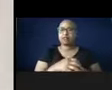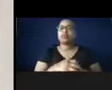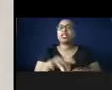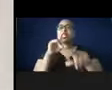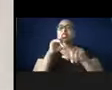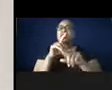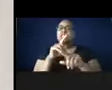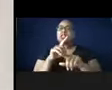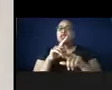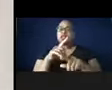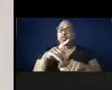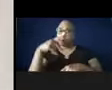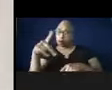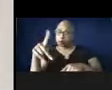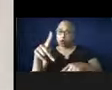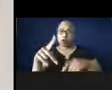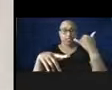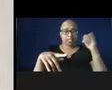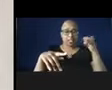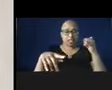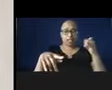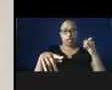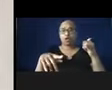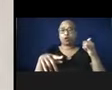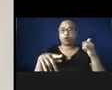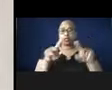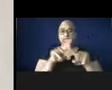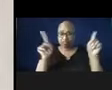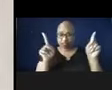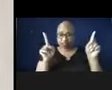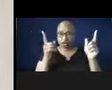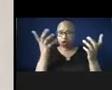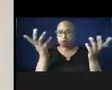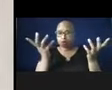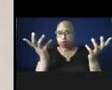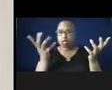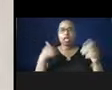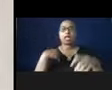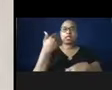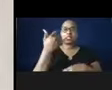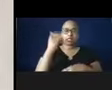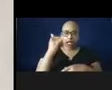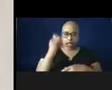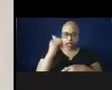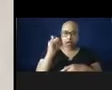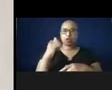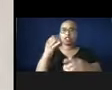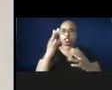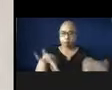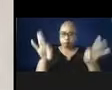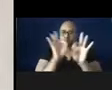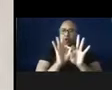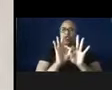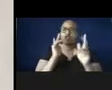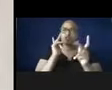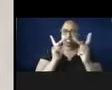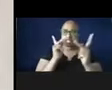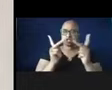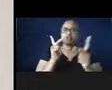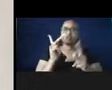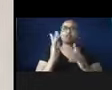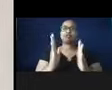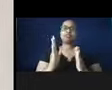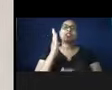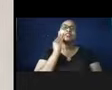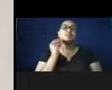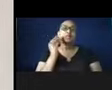and the purple spaces was that the yellow space is obviously important to the visitor experience, but also